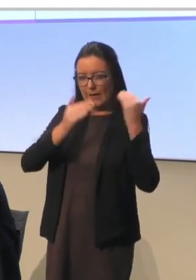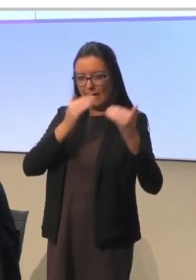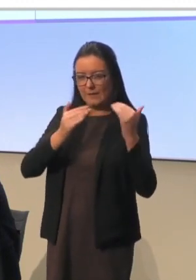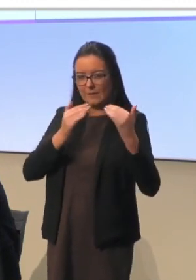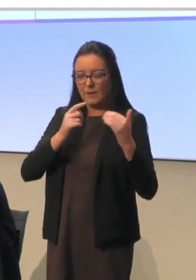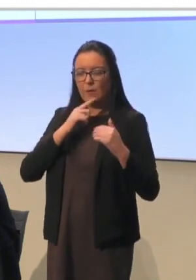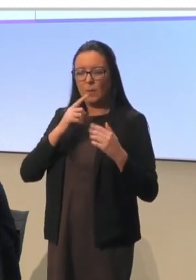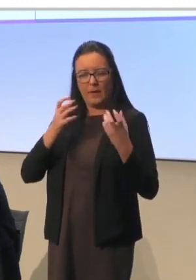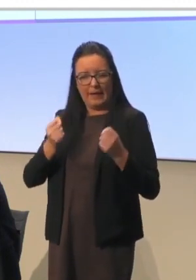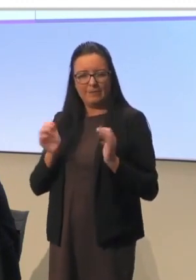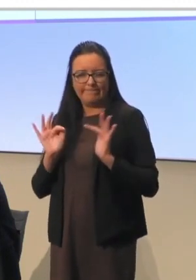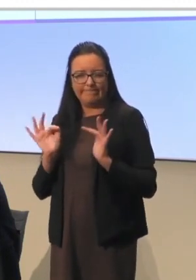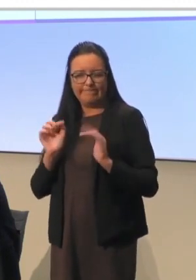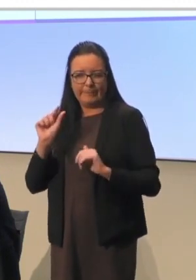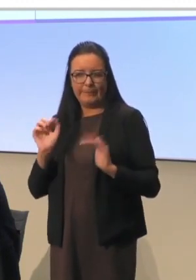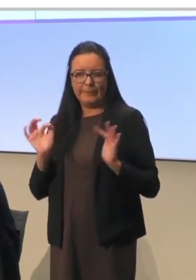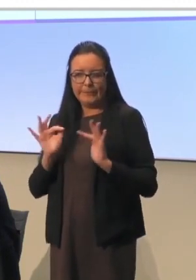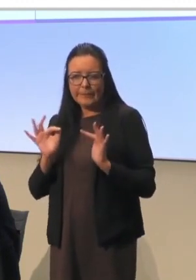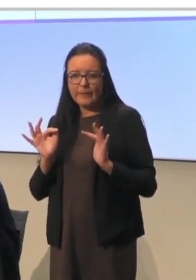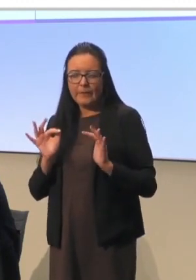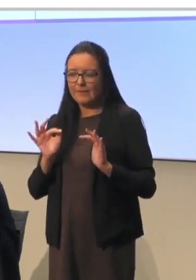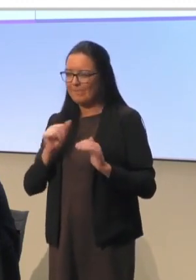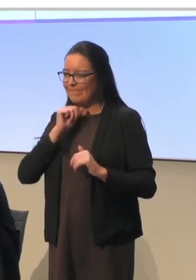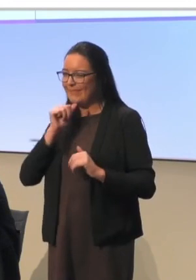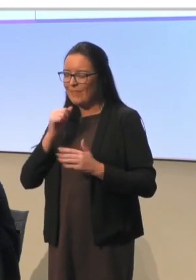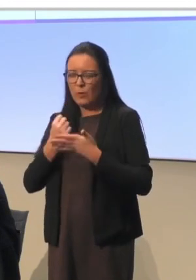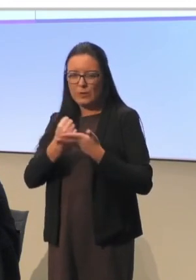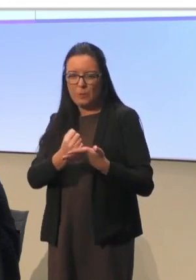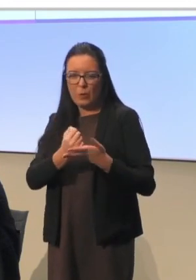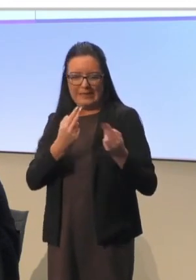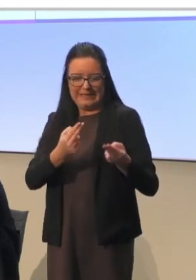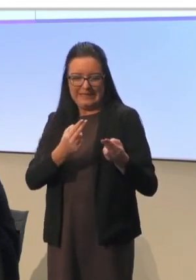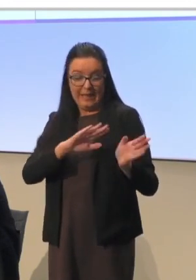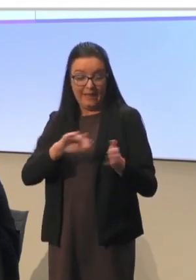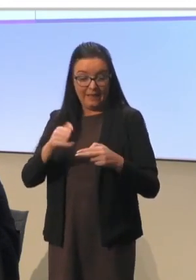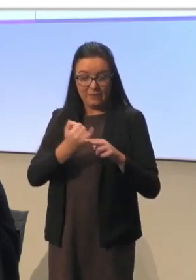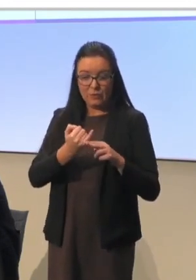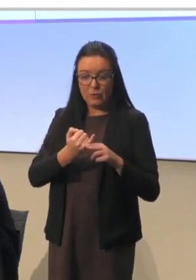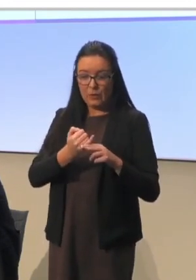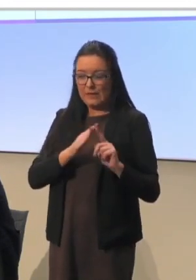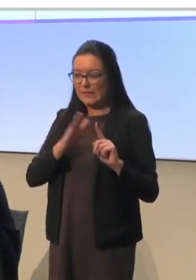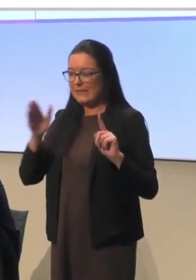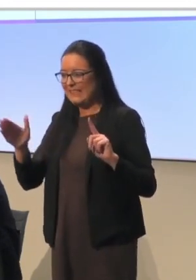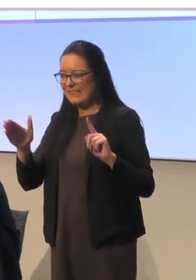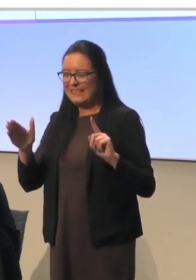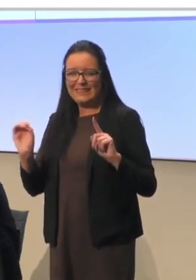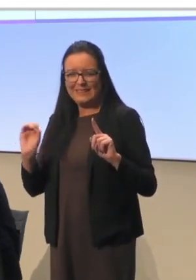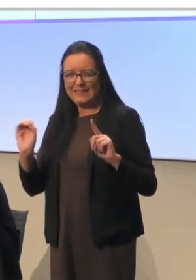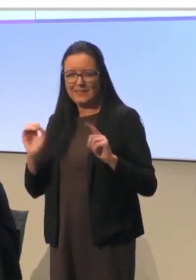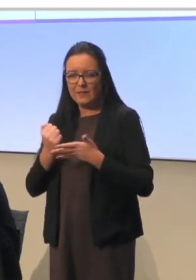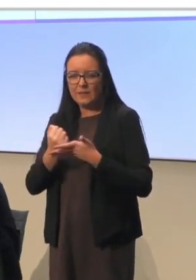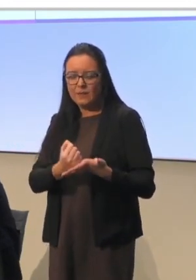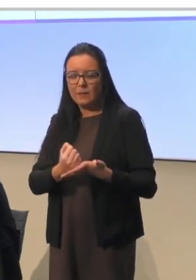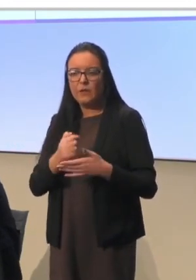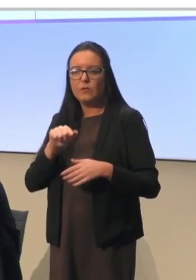lingering fear that suddenly they won't have the supports that they need when they leave school, and that their opportunity to contribute